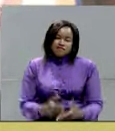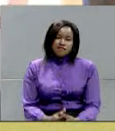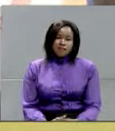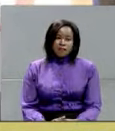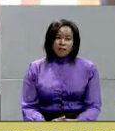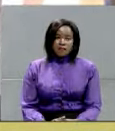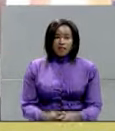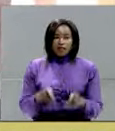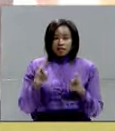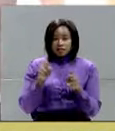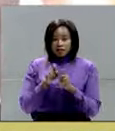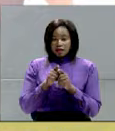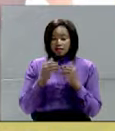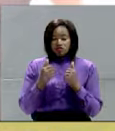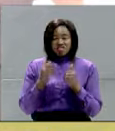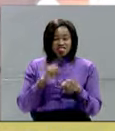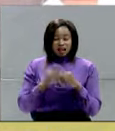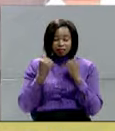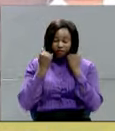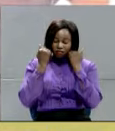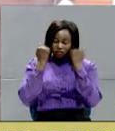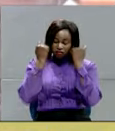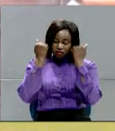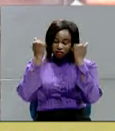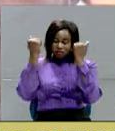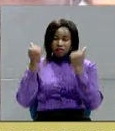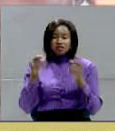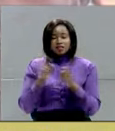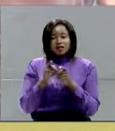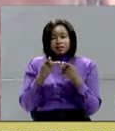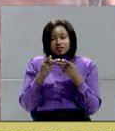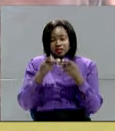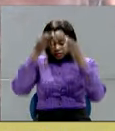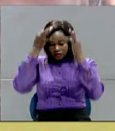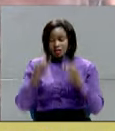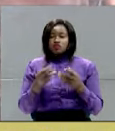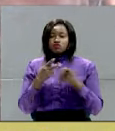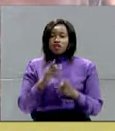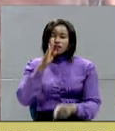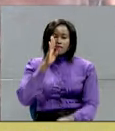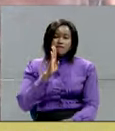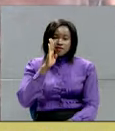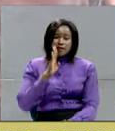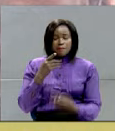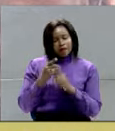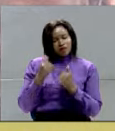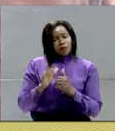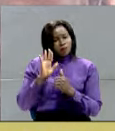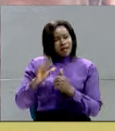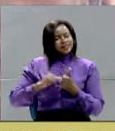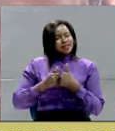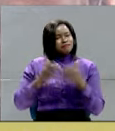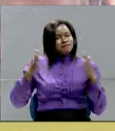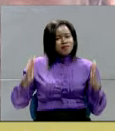Even when she has not been depressed to the extent of resorting to alcohol consumption, her biggest challenge